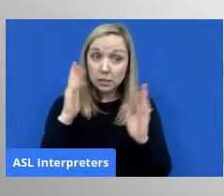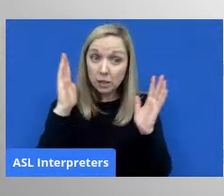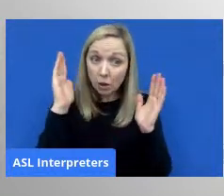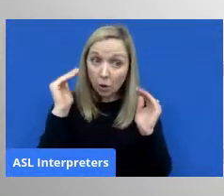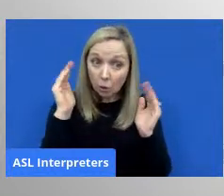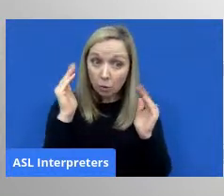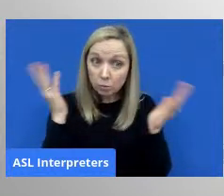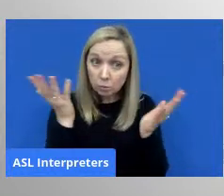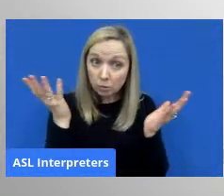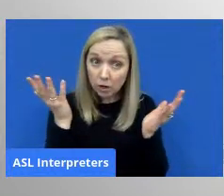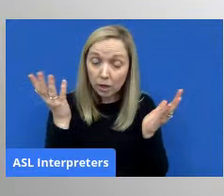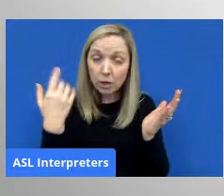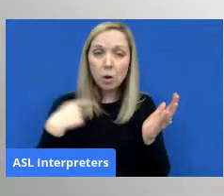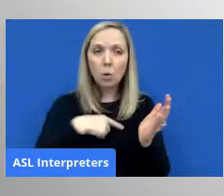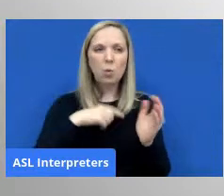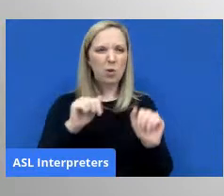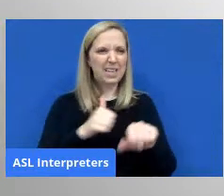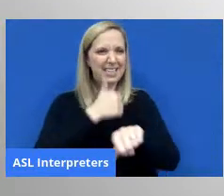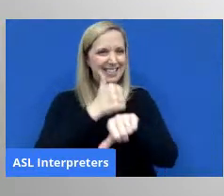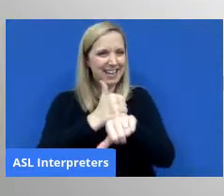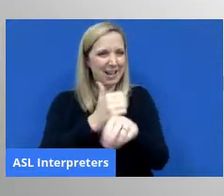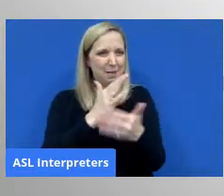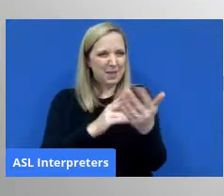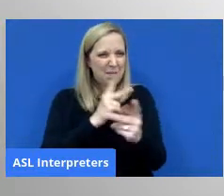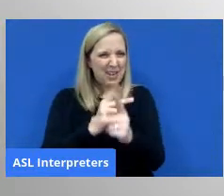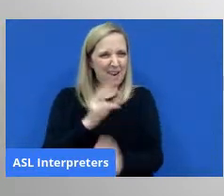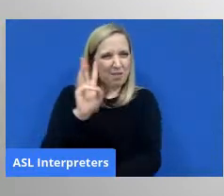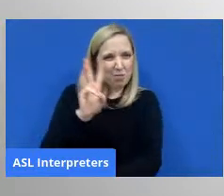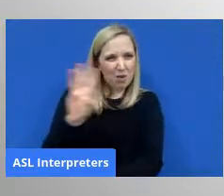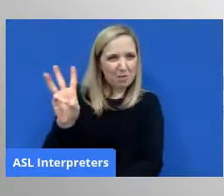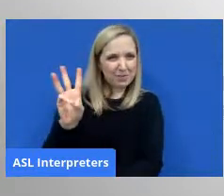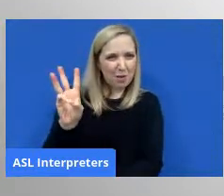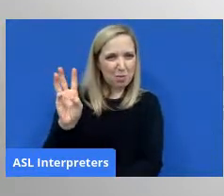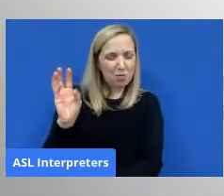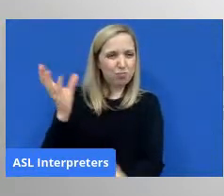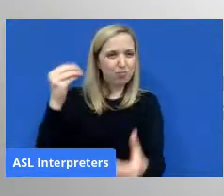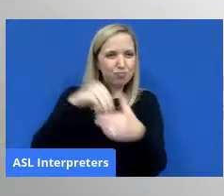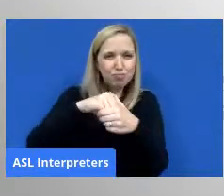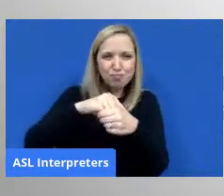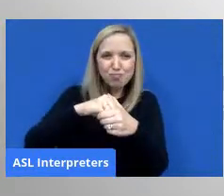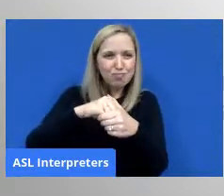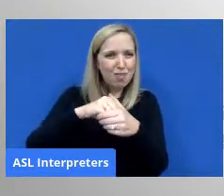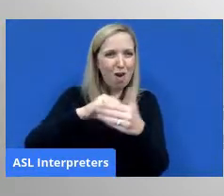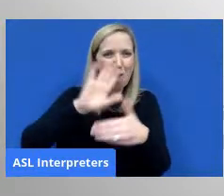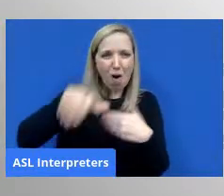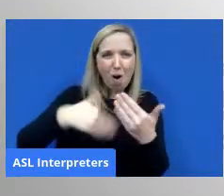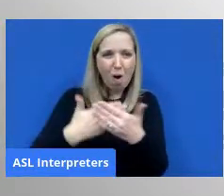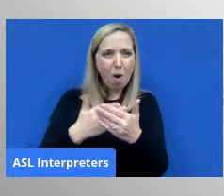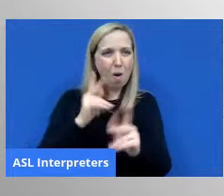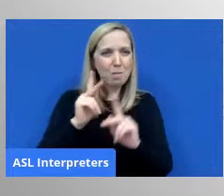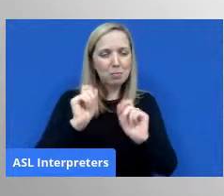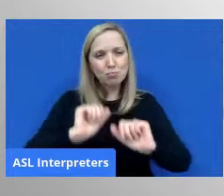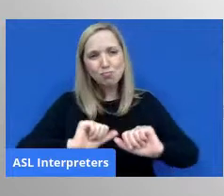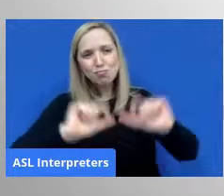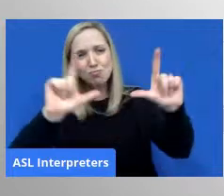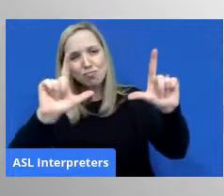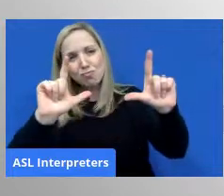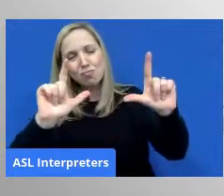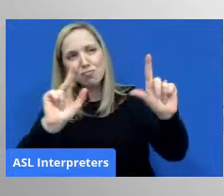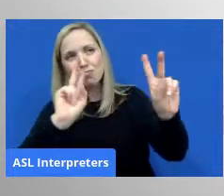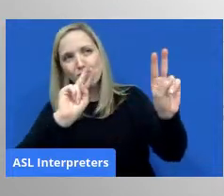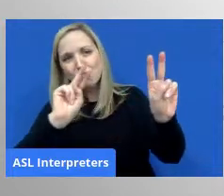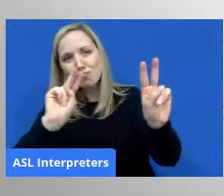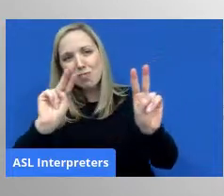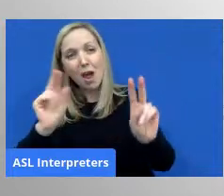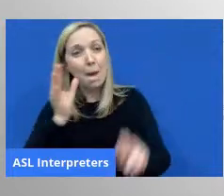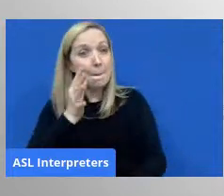type of website that will be all inclusive so that parents can visit this website and find